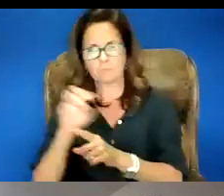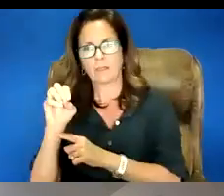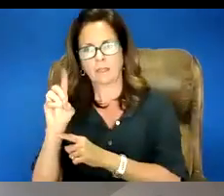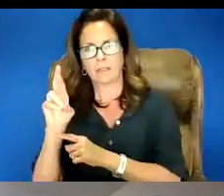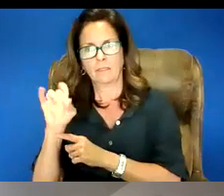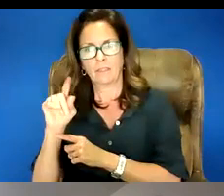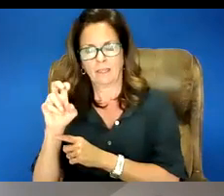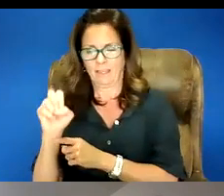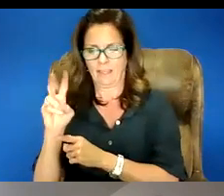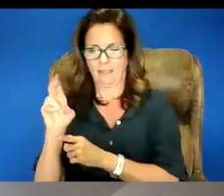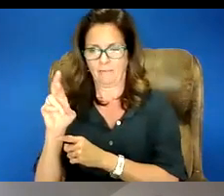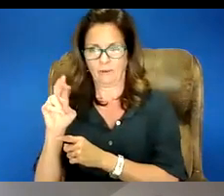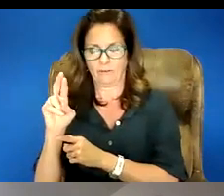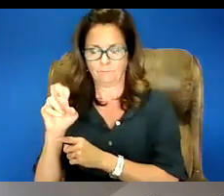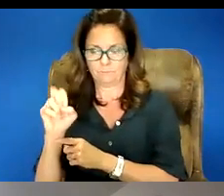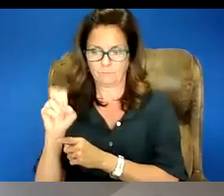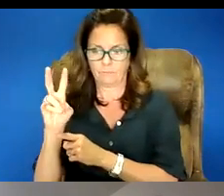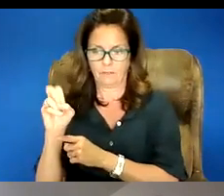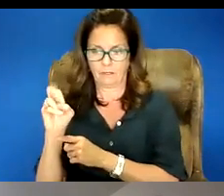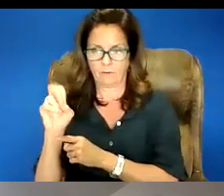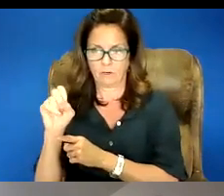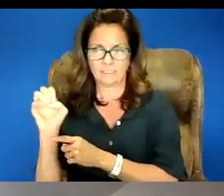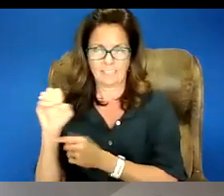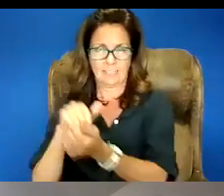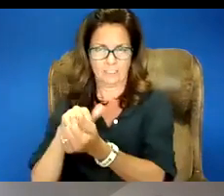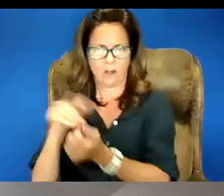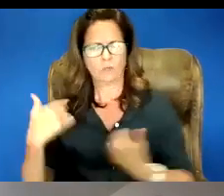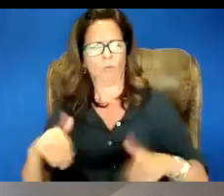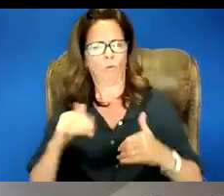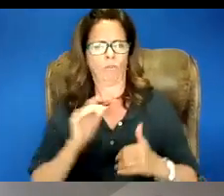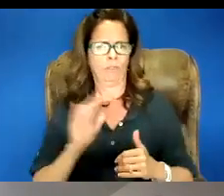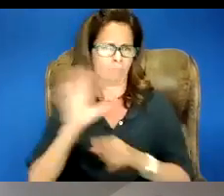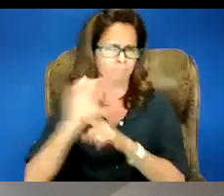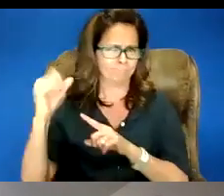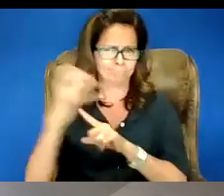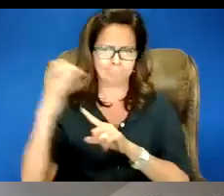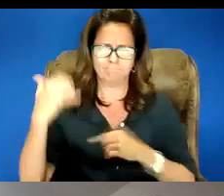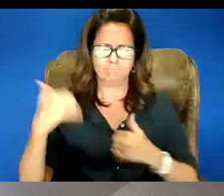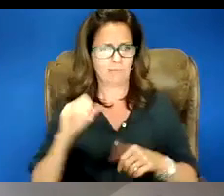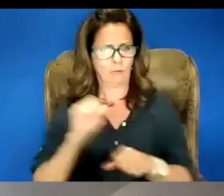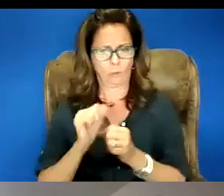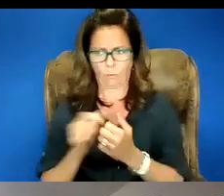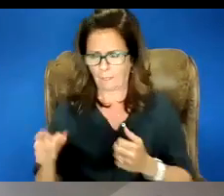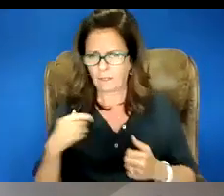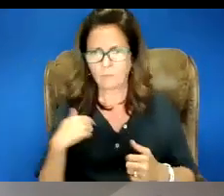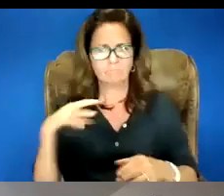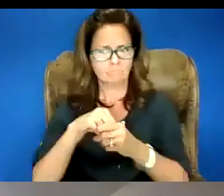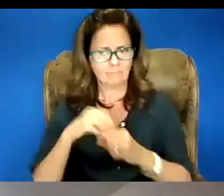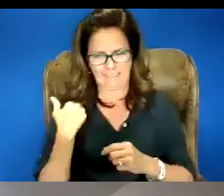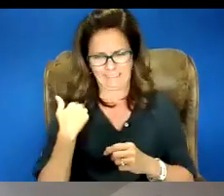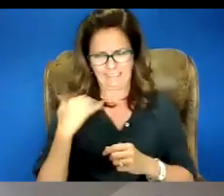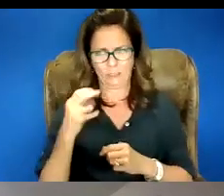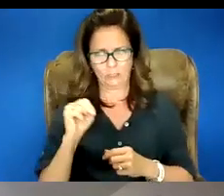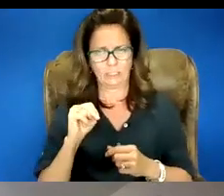in January, and so many of them were so pleased that we're offering this, and they started reaching out to some of